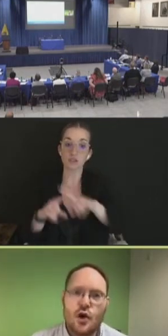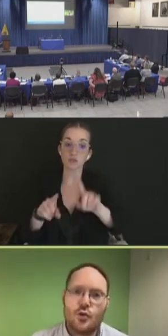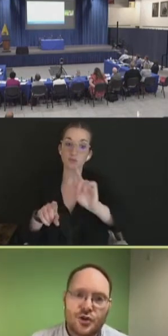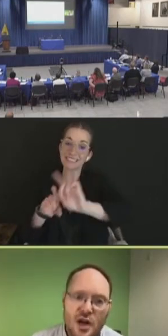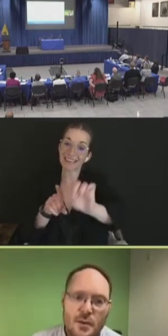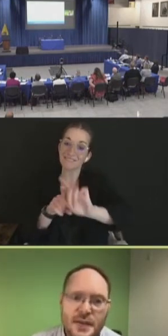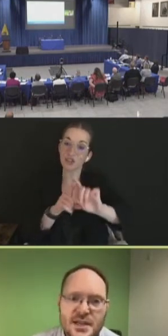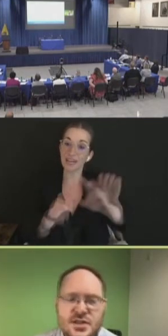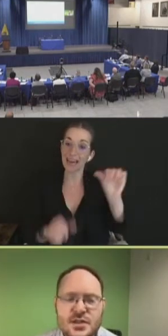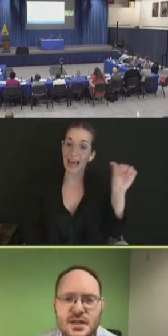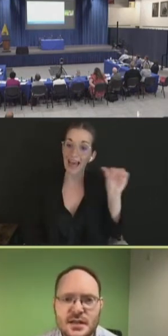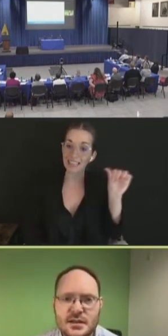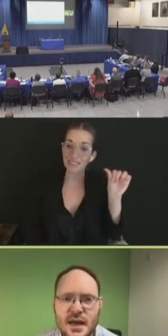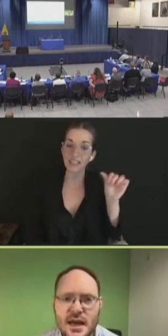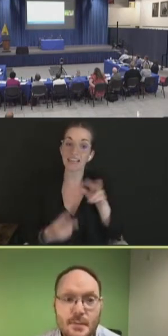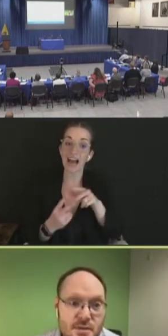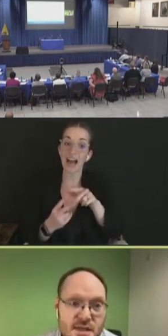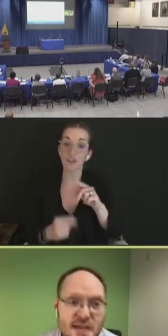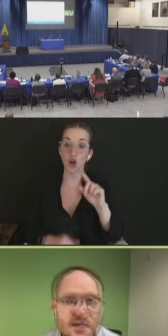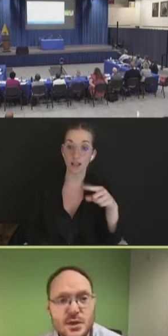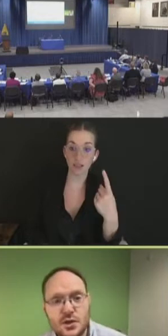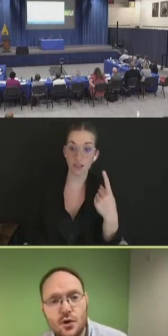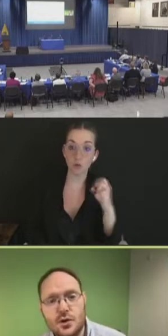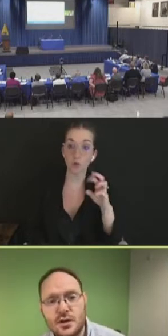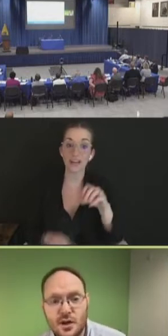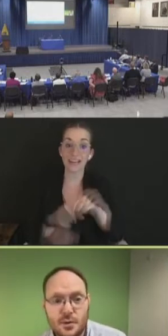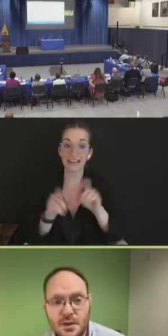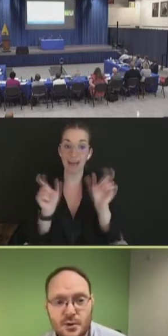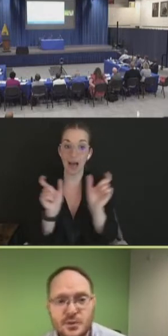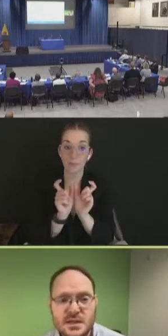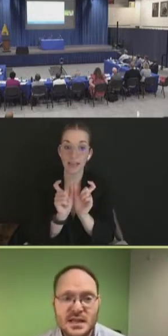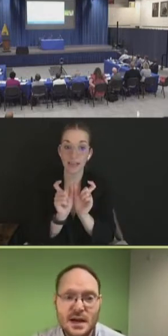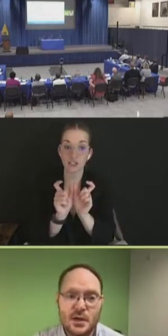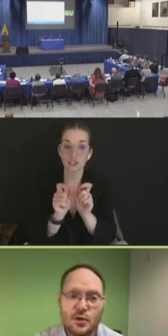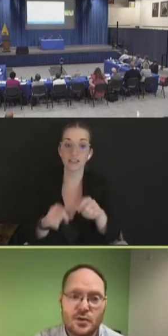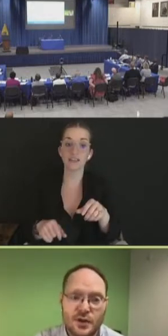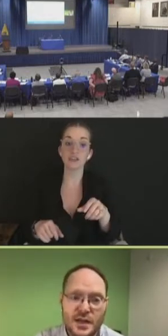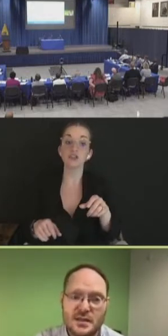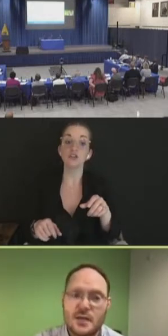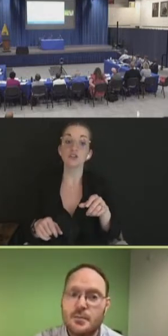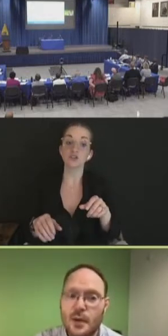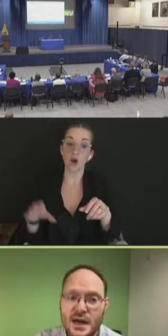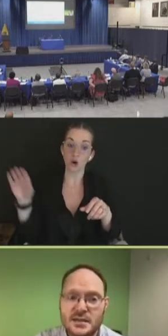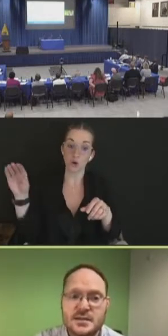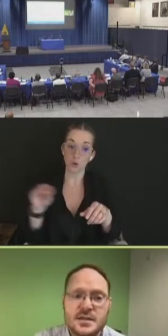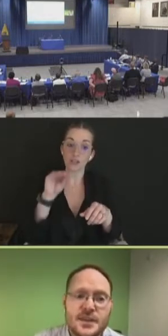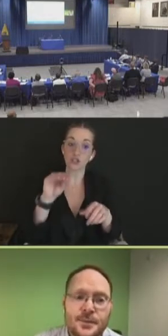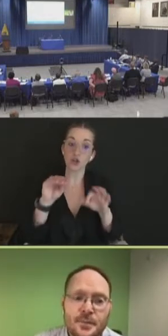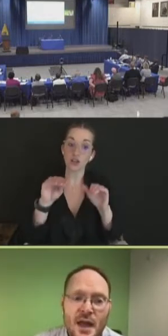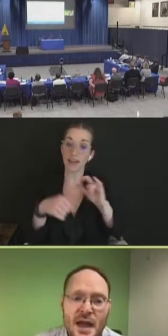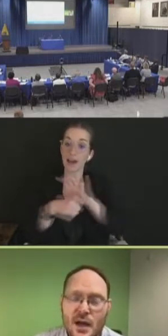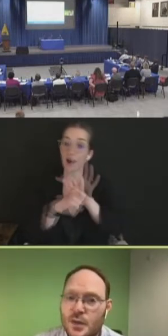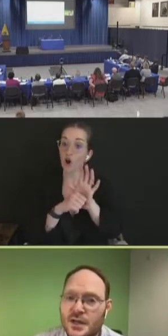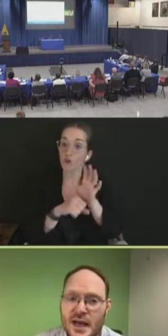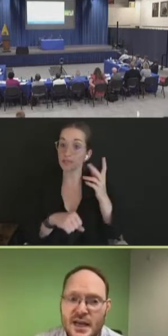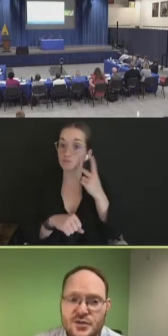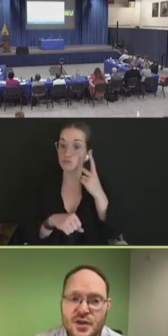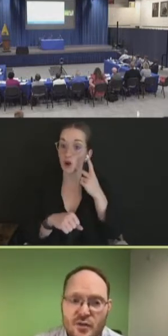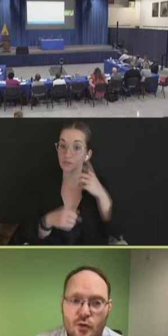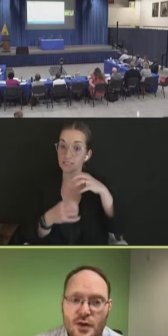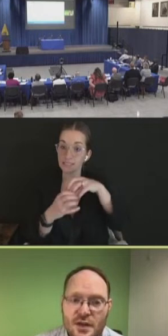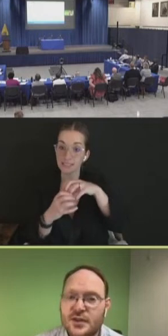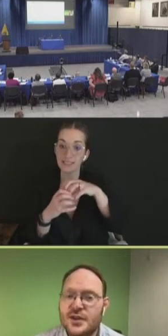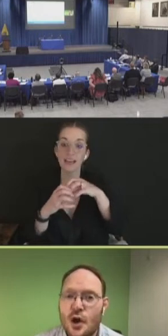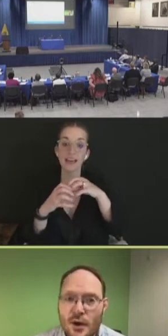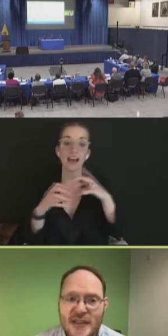either alone or in combination in a mouse setting. So we took the RBD protein and we looked for it combined with 3